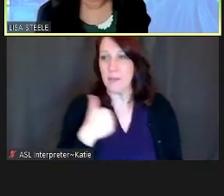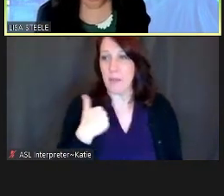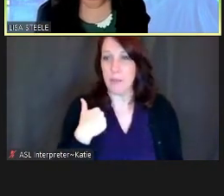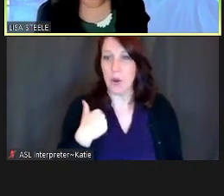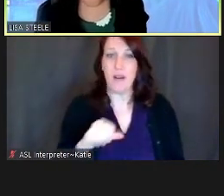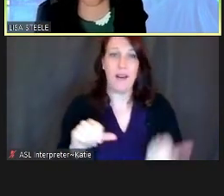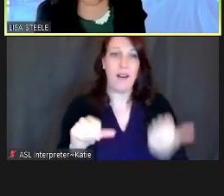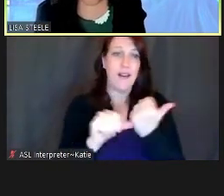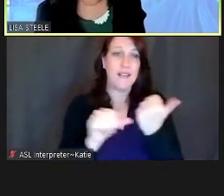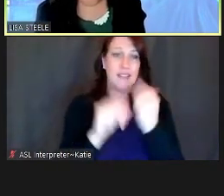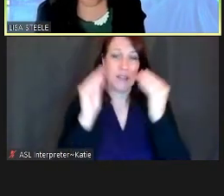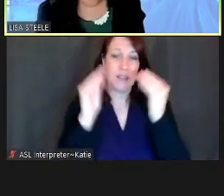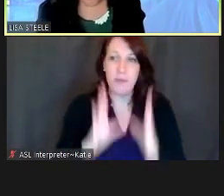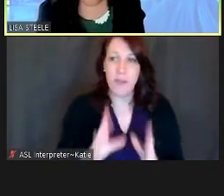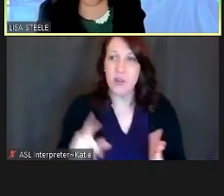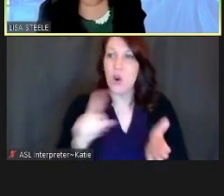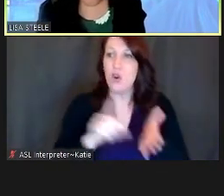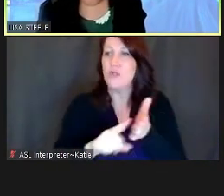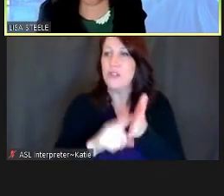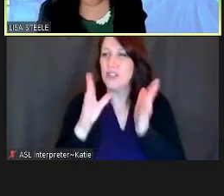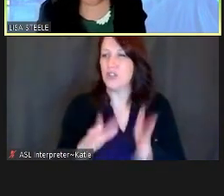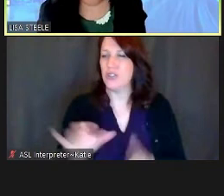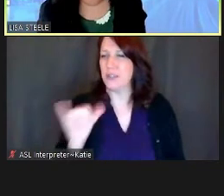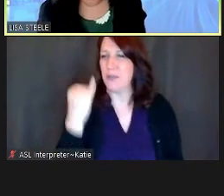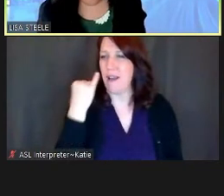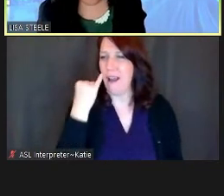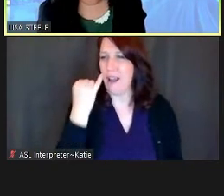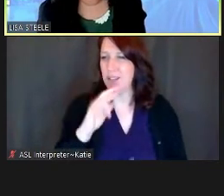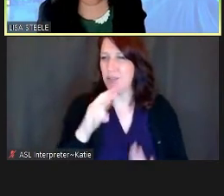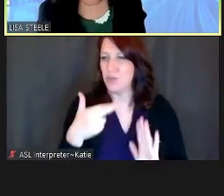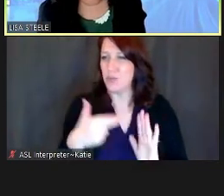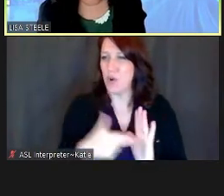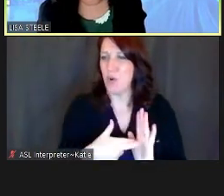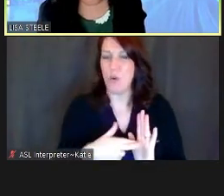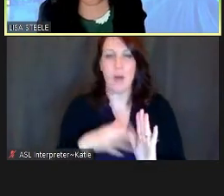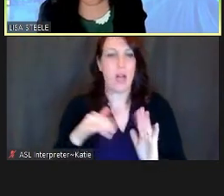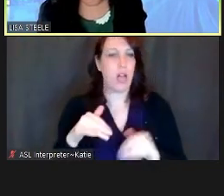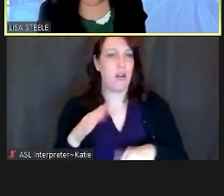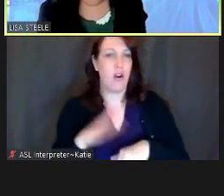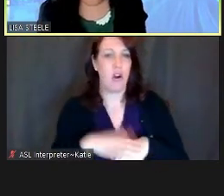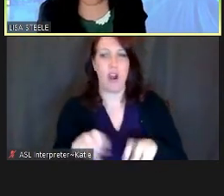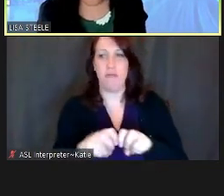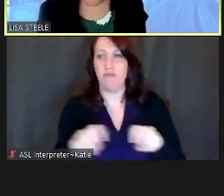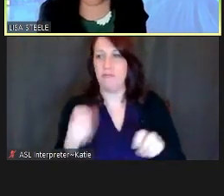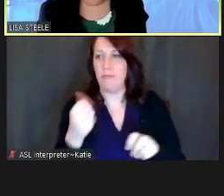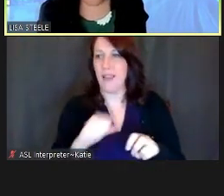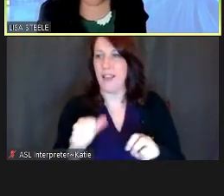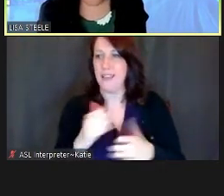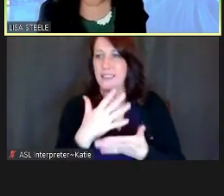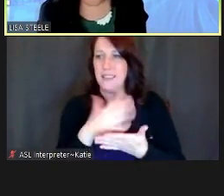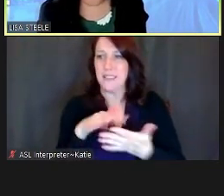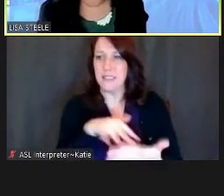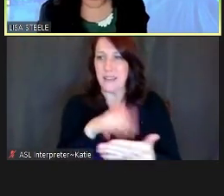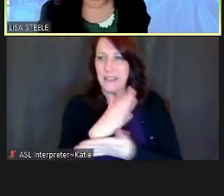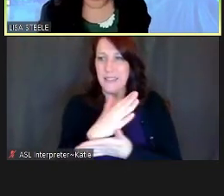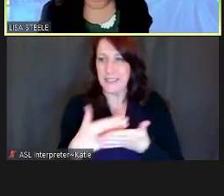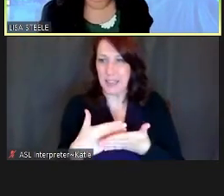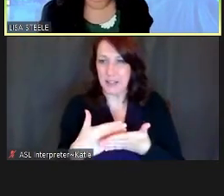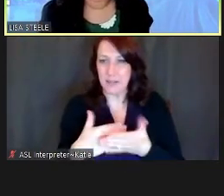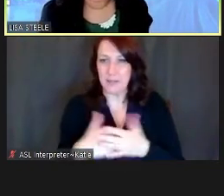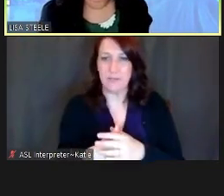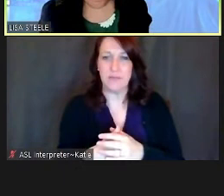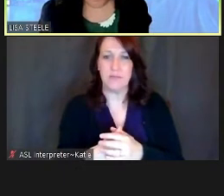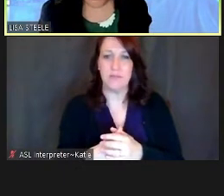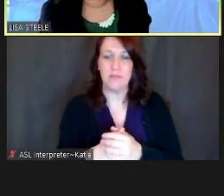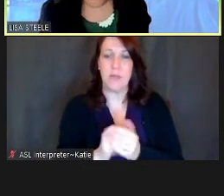professor, or a researcher of a similar role, but you've not served as on an NIH study section aside from being a male